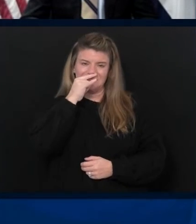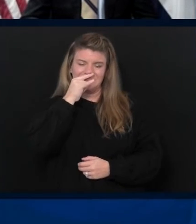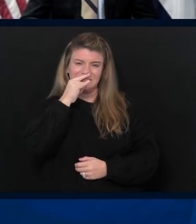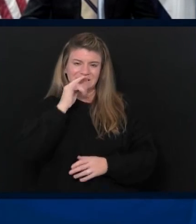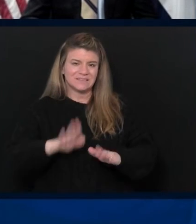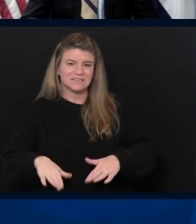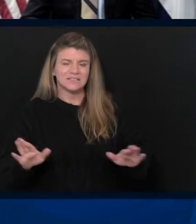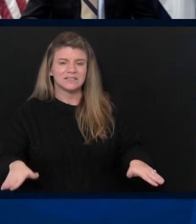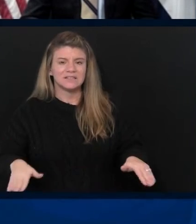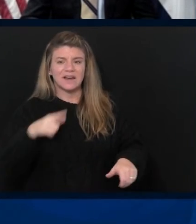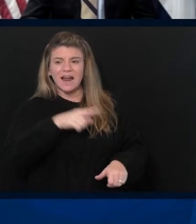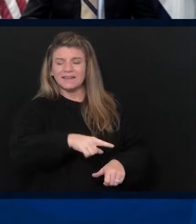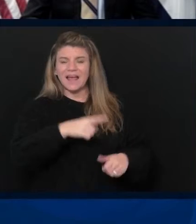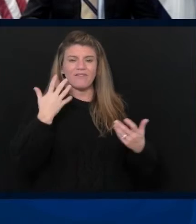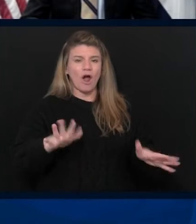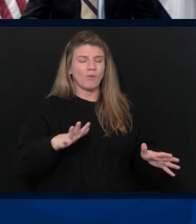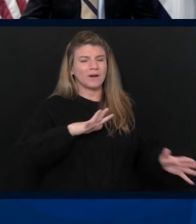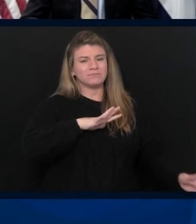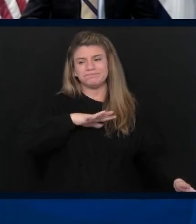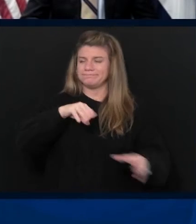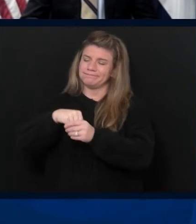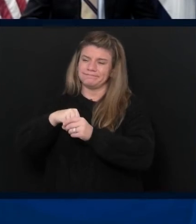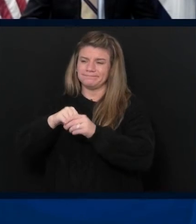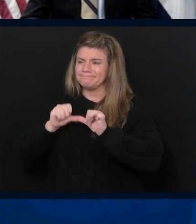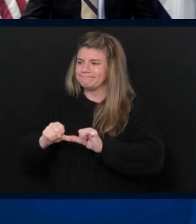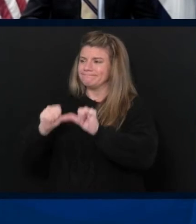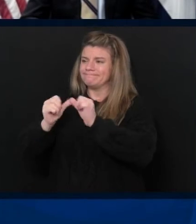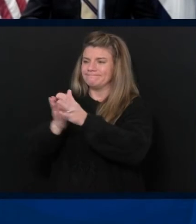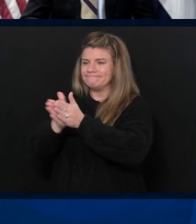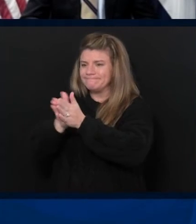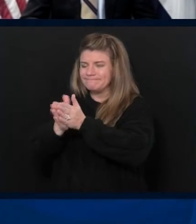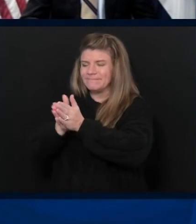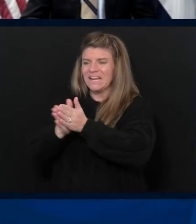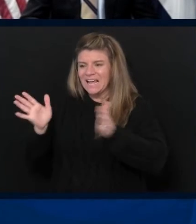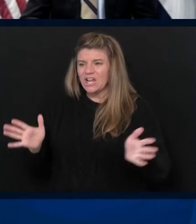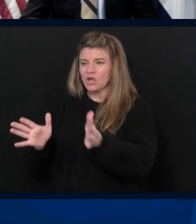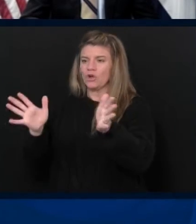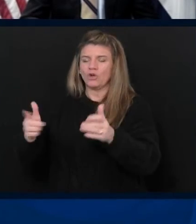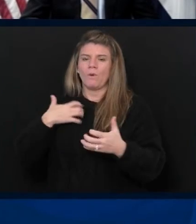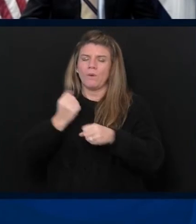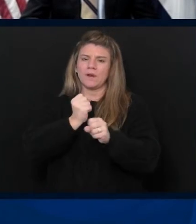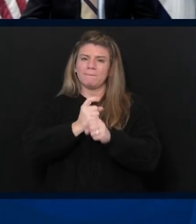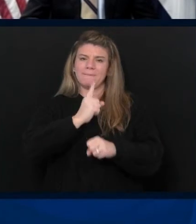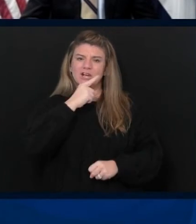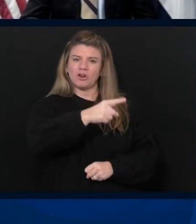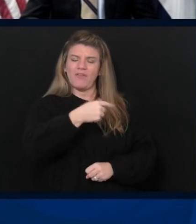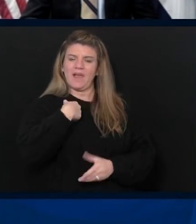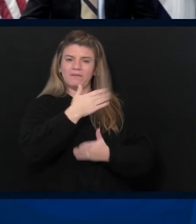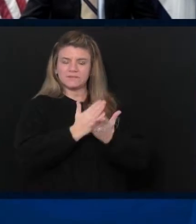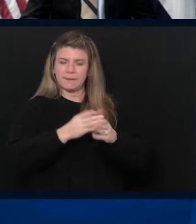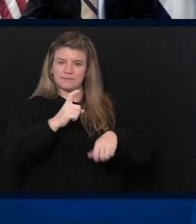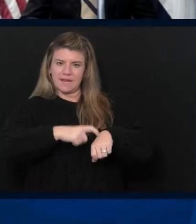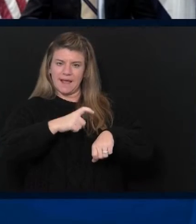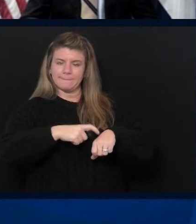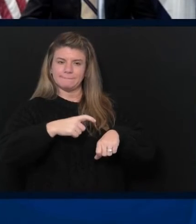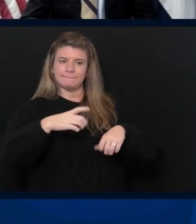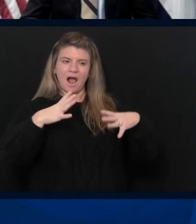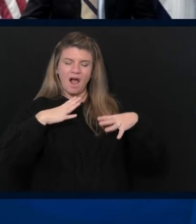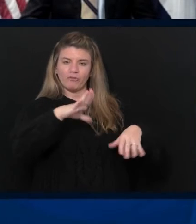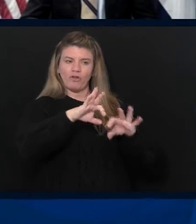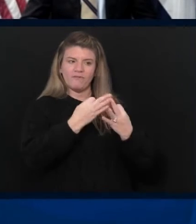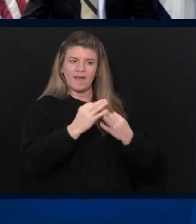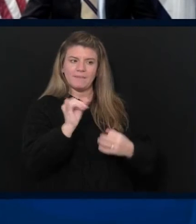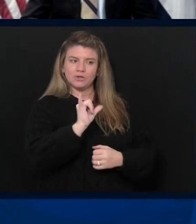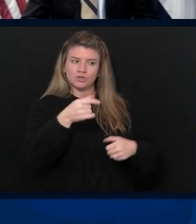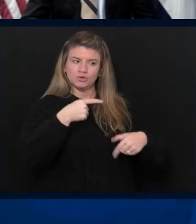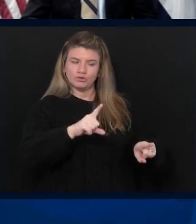have been instrumental in keeping things going. And we want to make sure that they relax some and have time off with their family over this